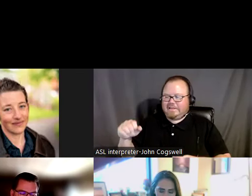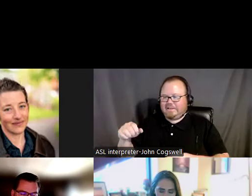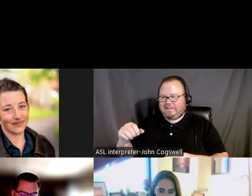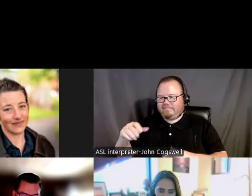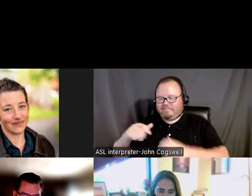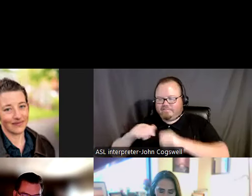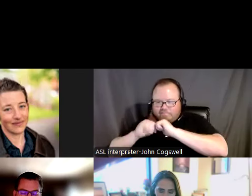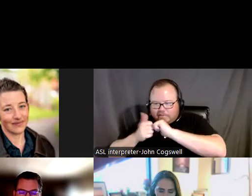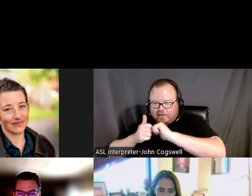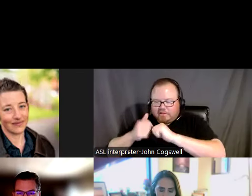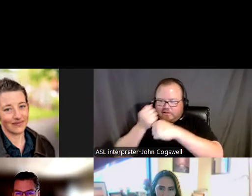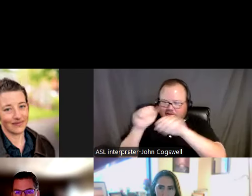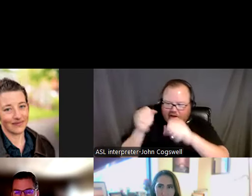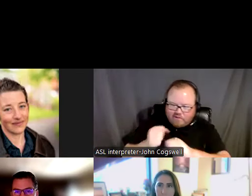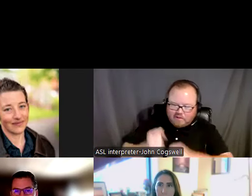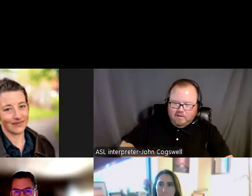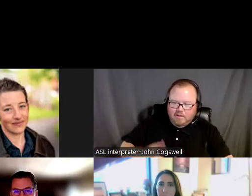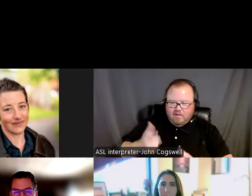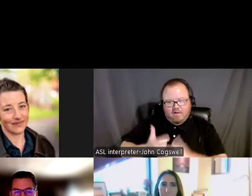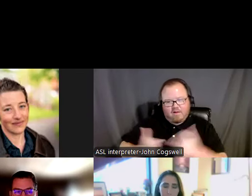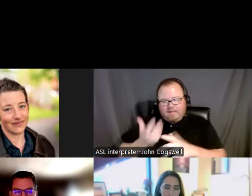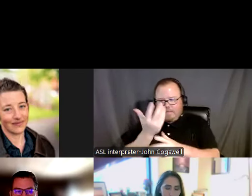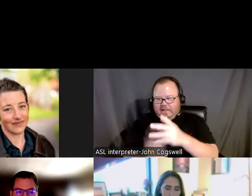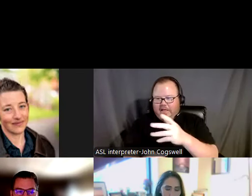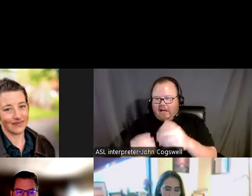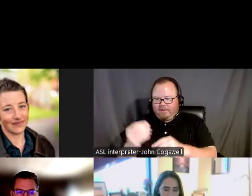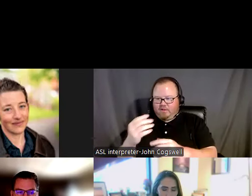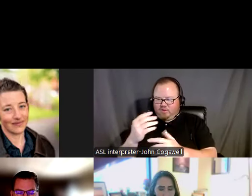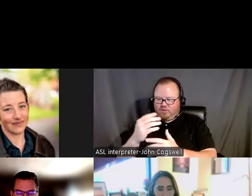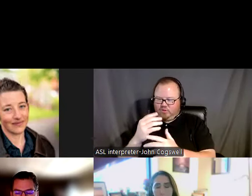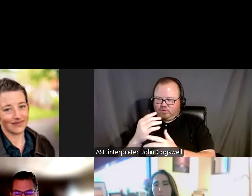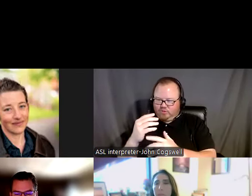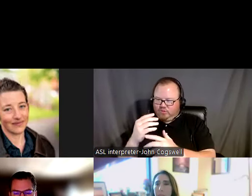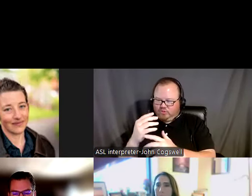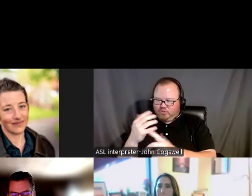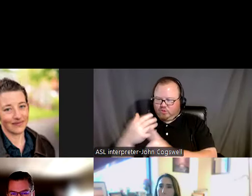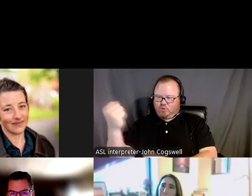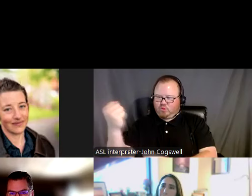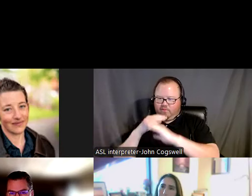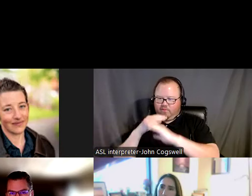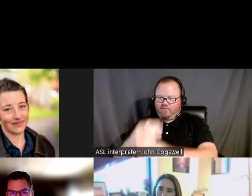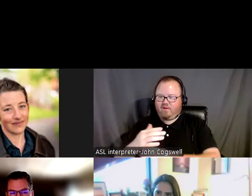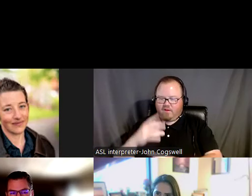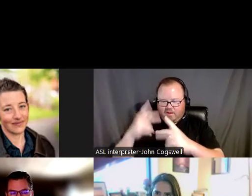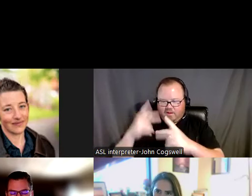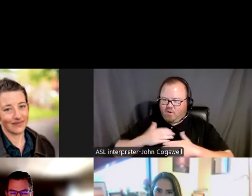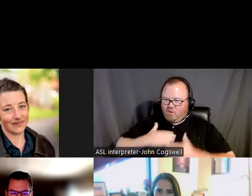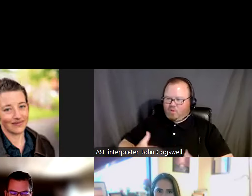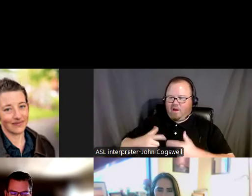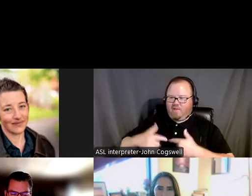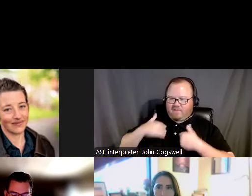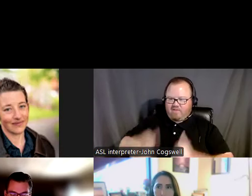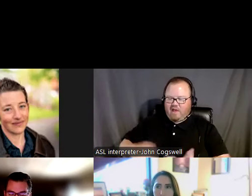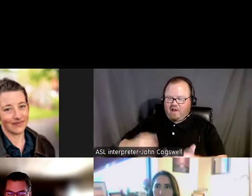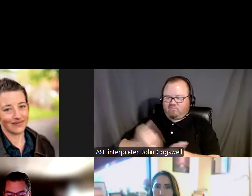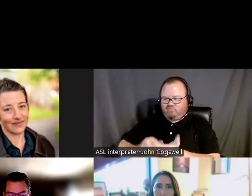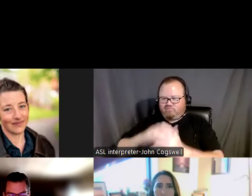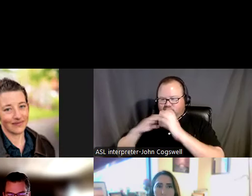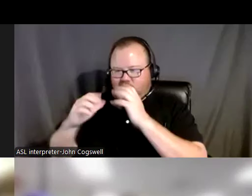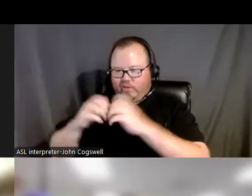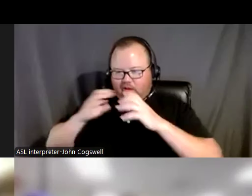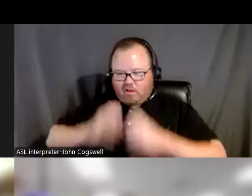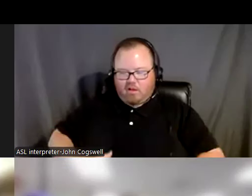think it's a big gap that we have in suicide prevention, that there aren't more people willing to have that conversation with their client,